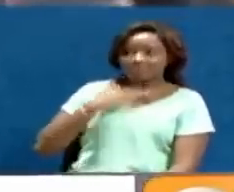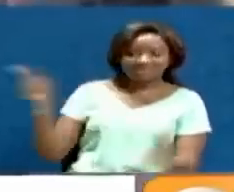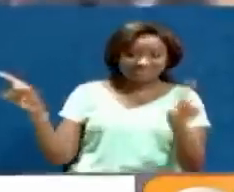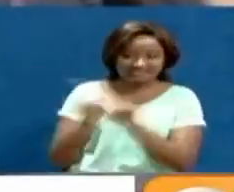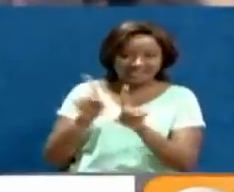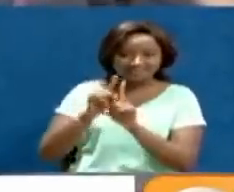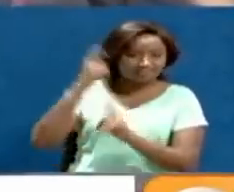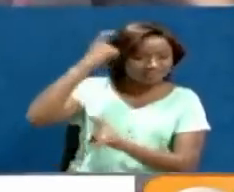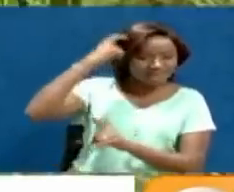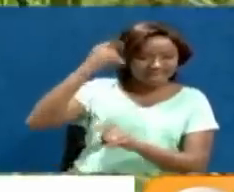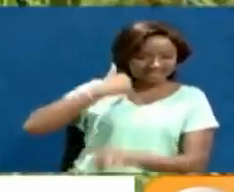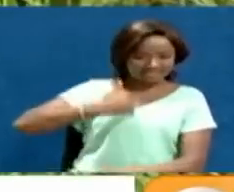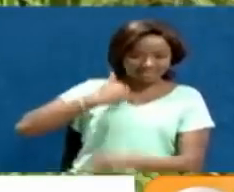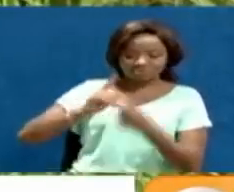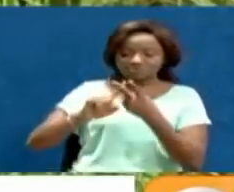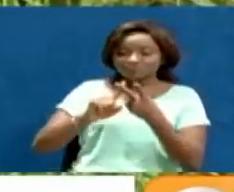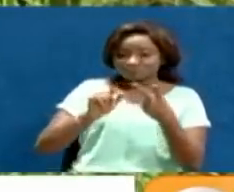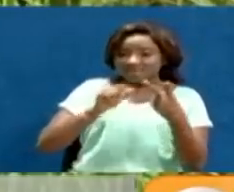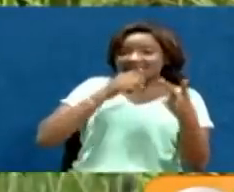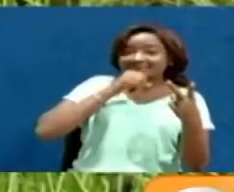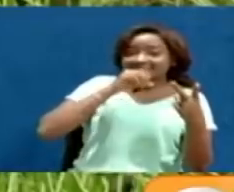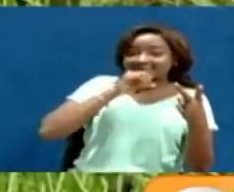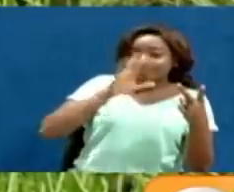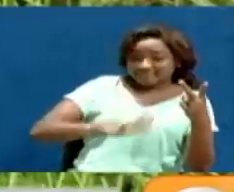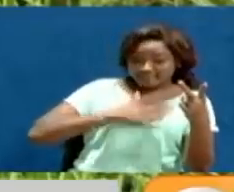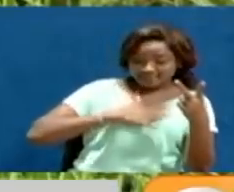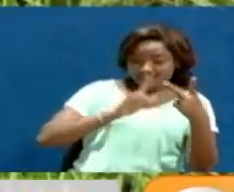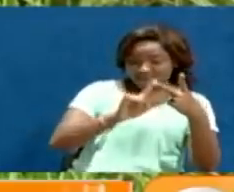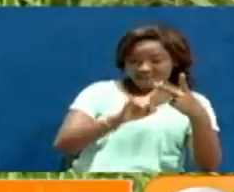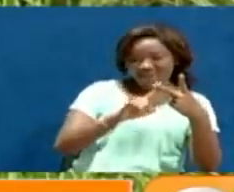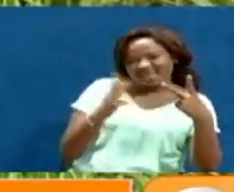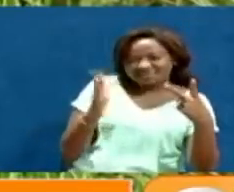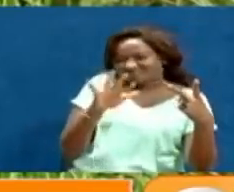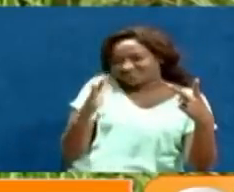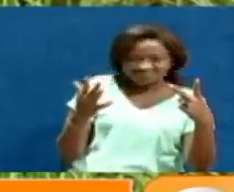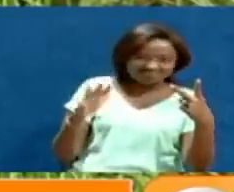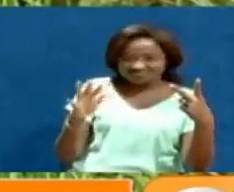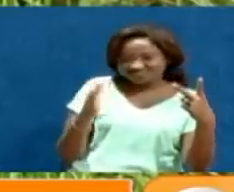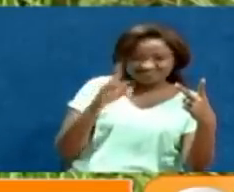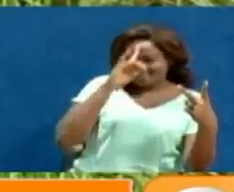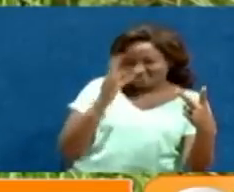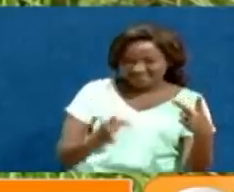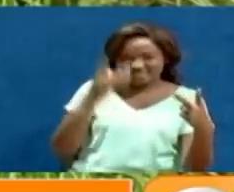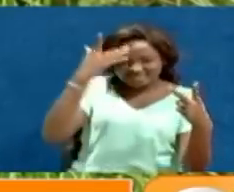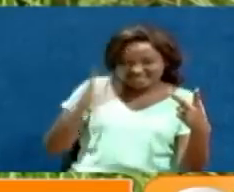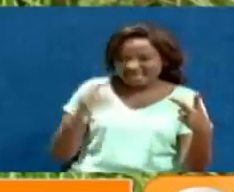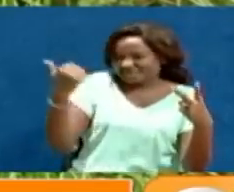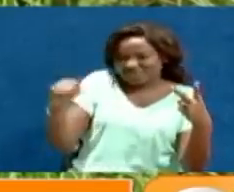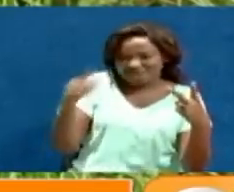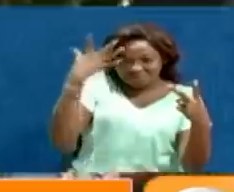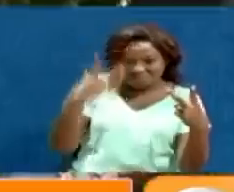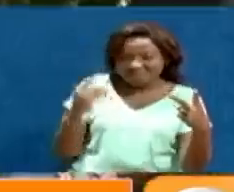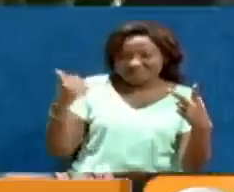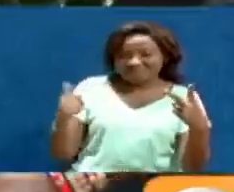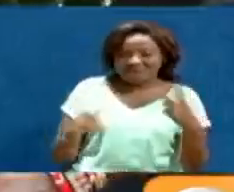a neurosurgeon, and then the next is not yet. It's not decided.